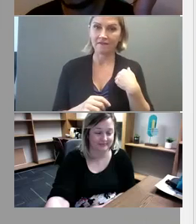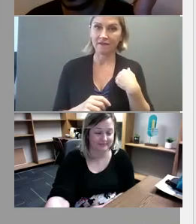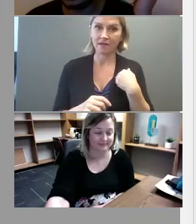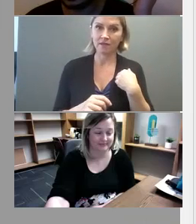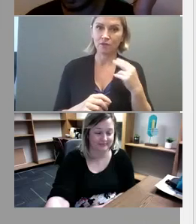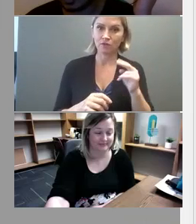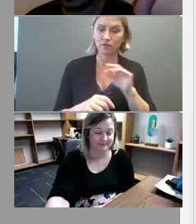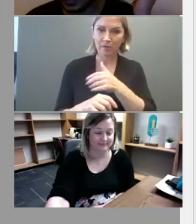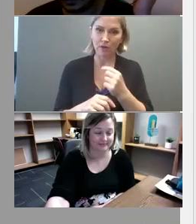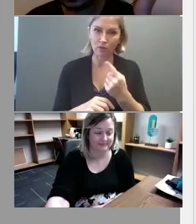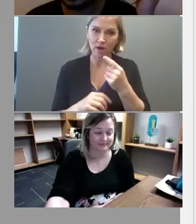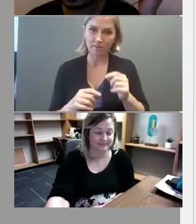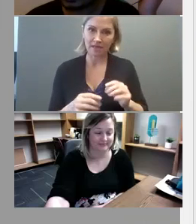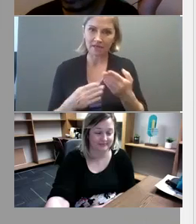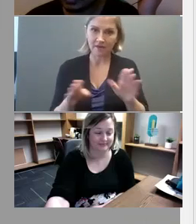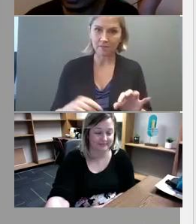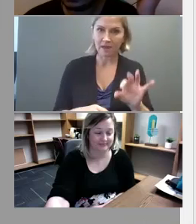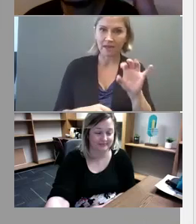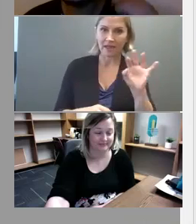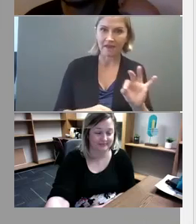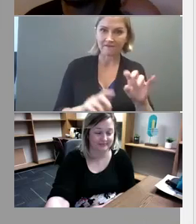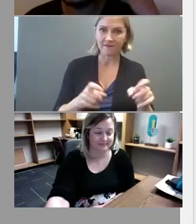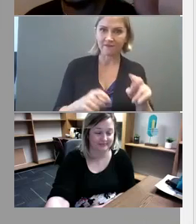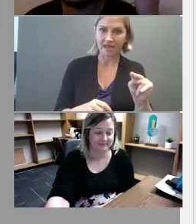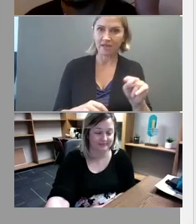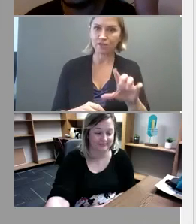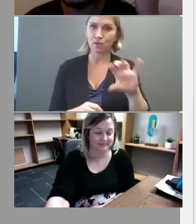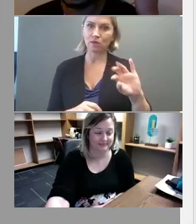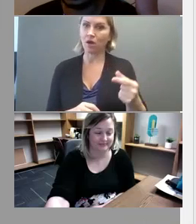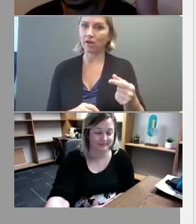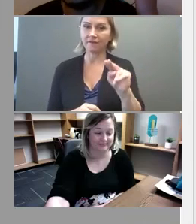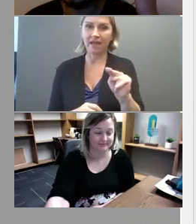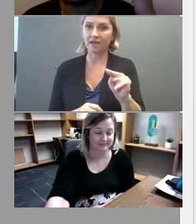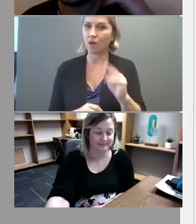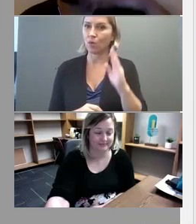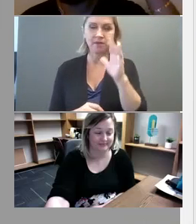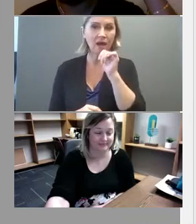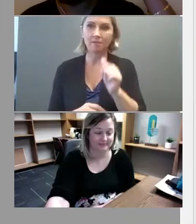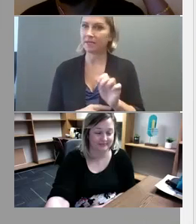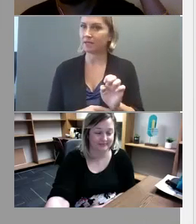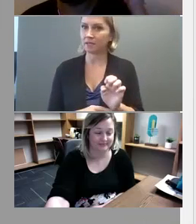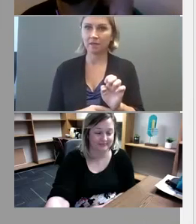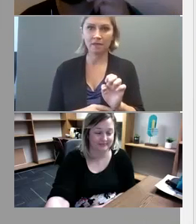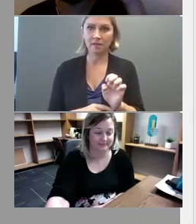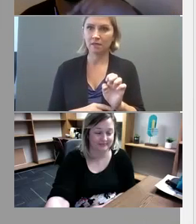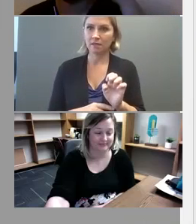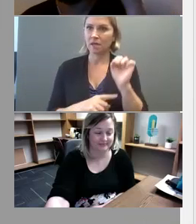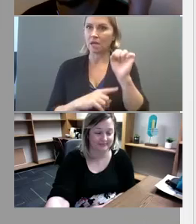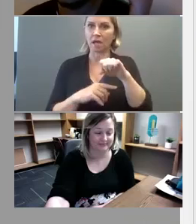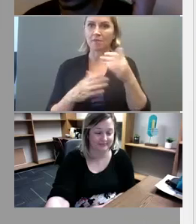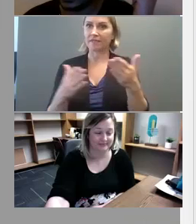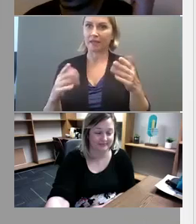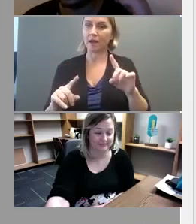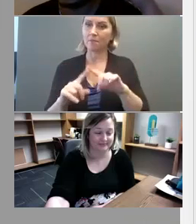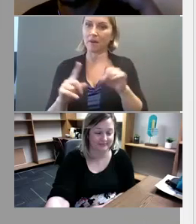divided by f of n. So log of n is not going to be a dominating thing for any